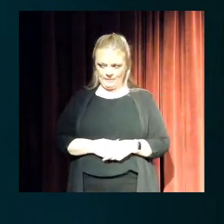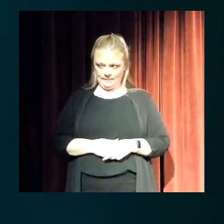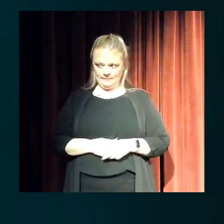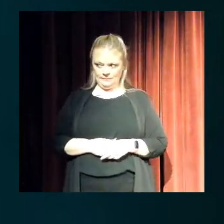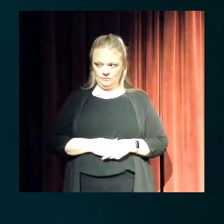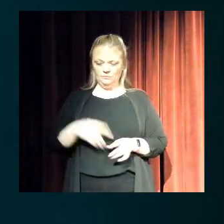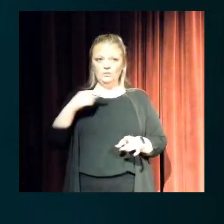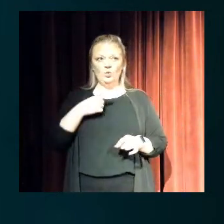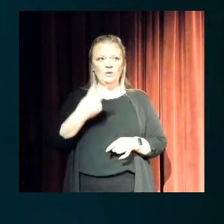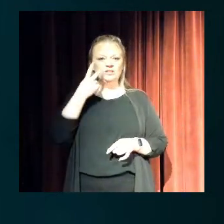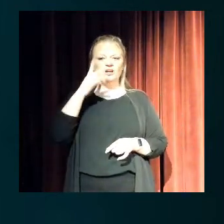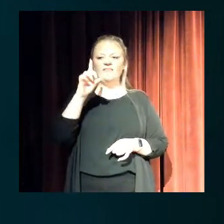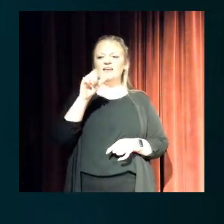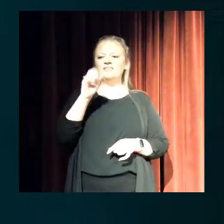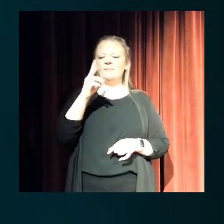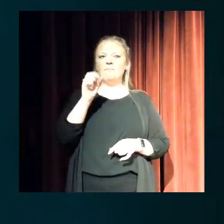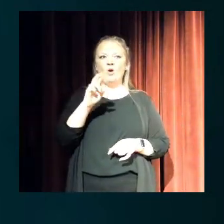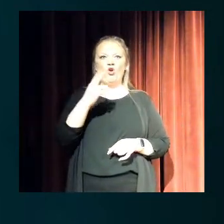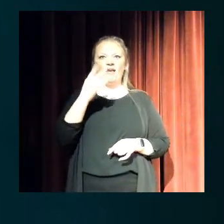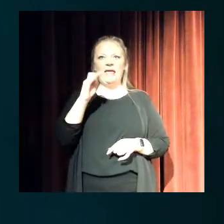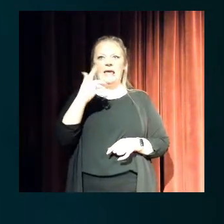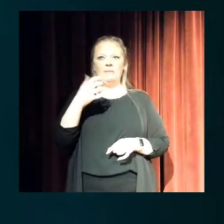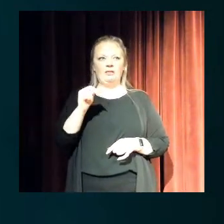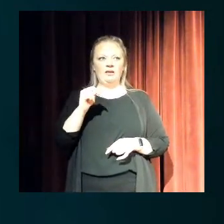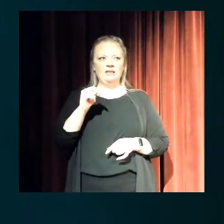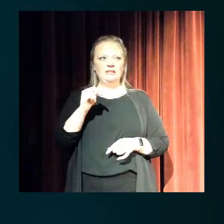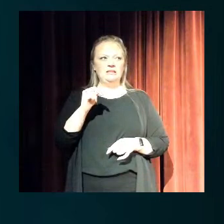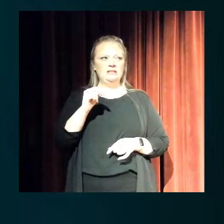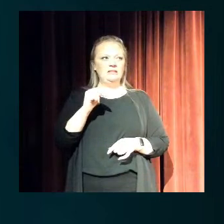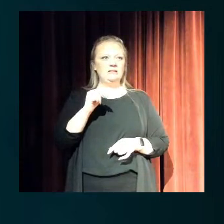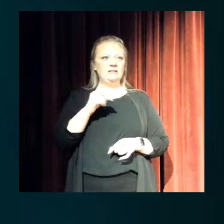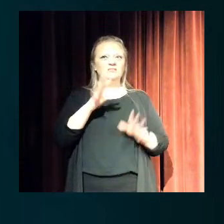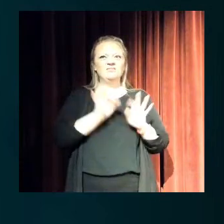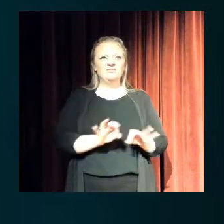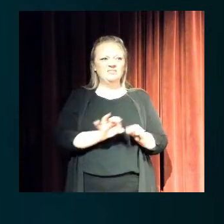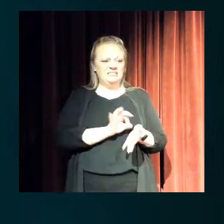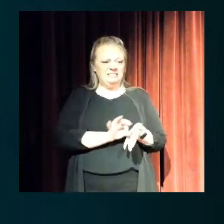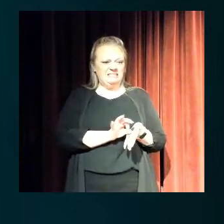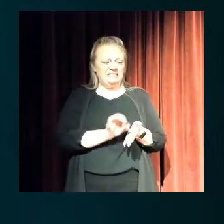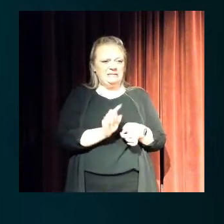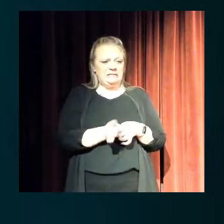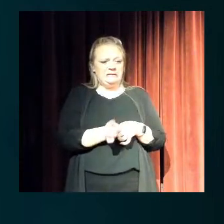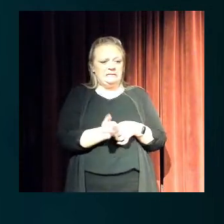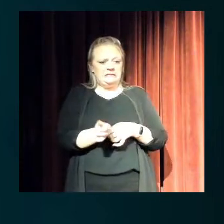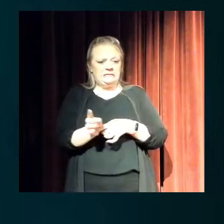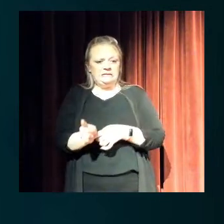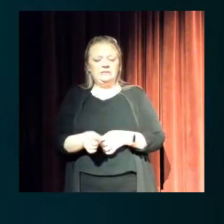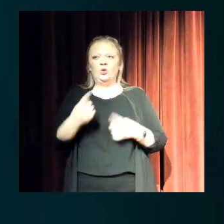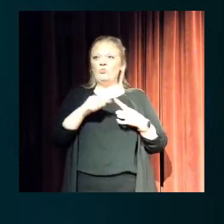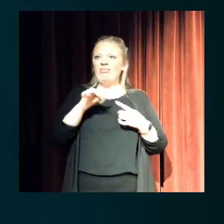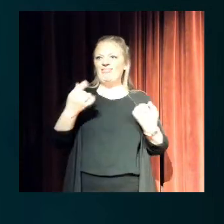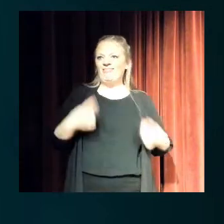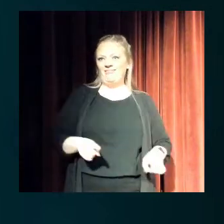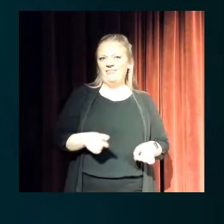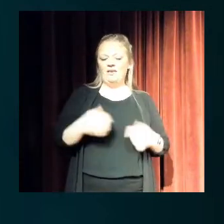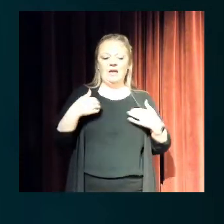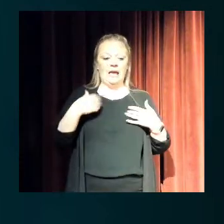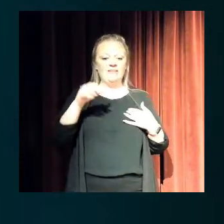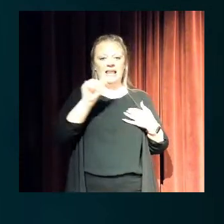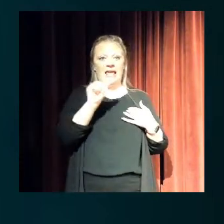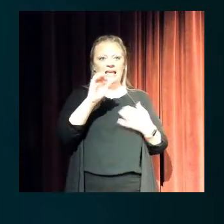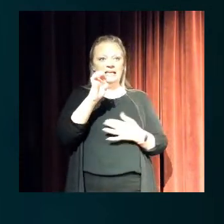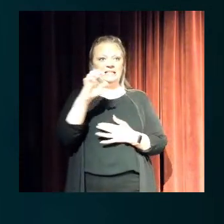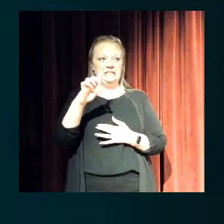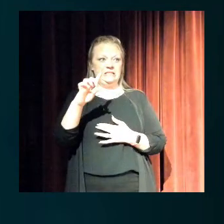As we saw in the Damar Hamlin incident, seconds count when a life-threatening injury or incident occurs. Having an AED